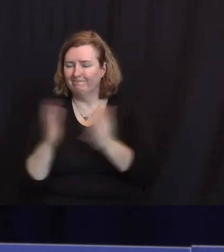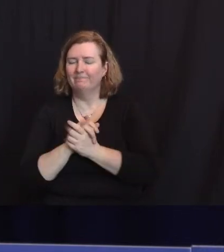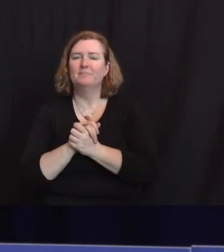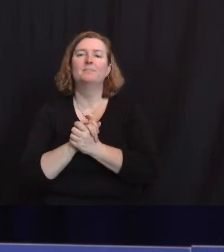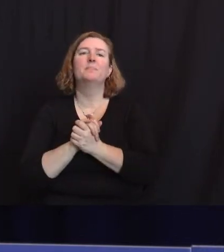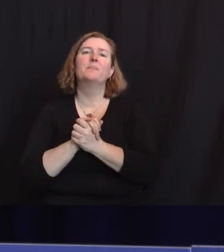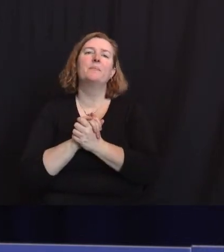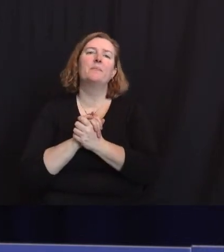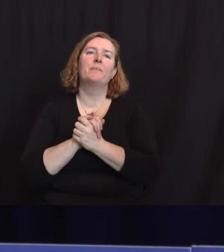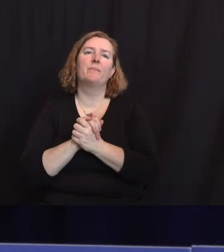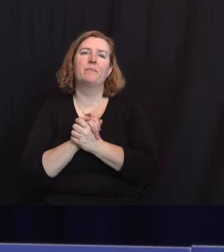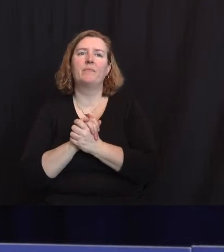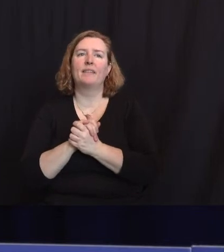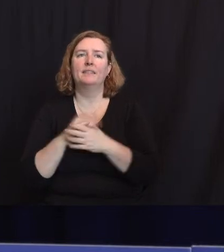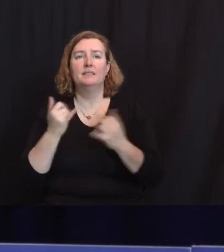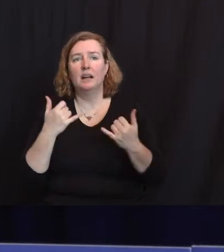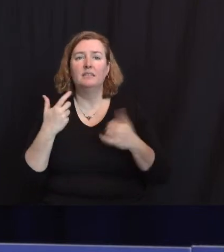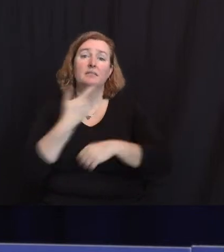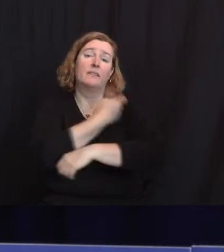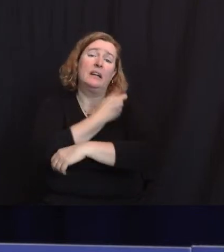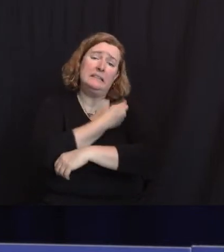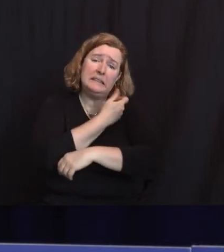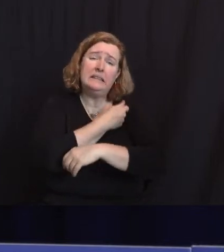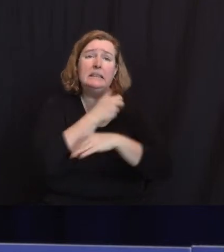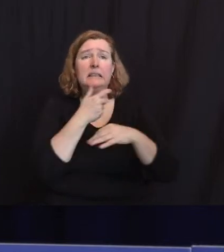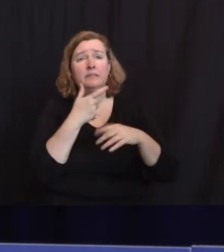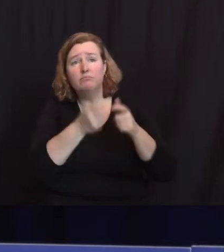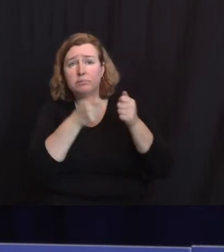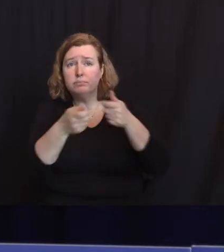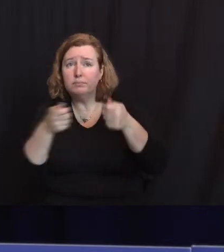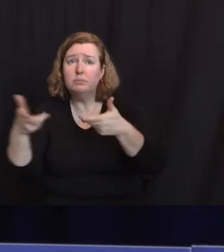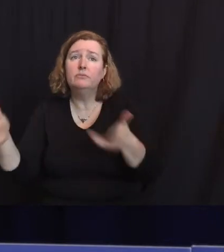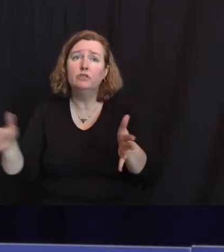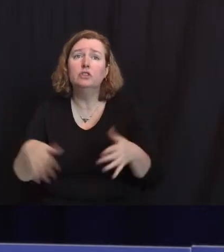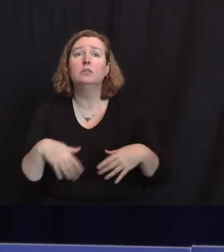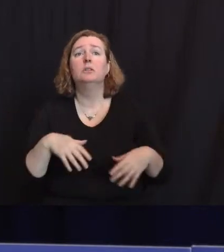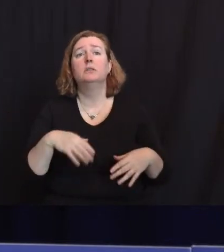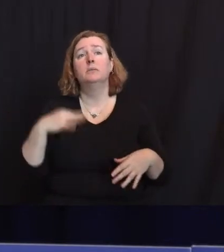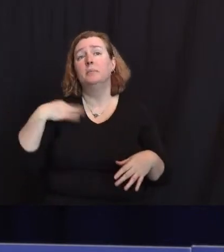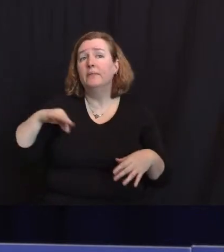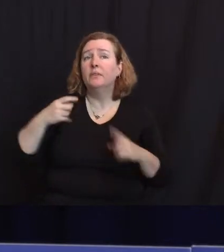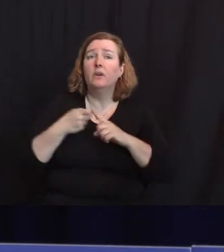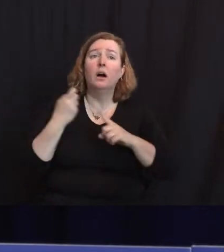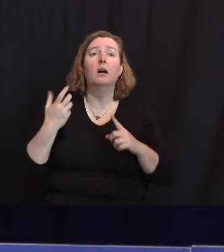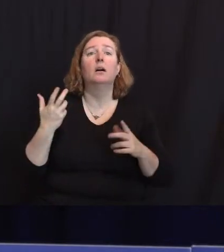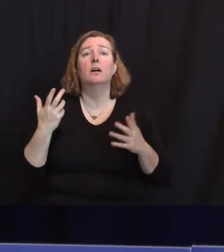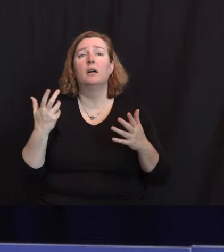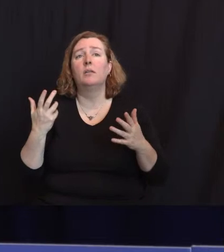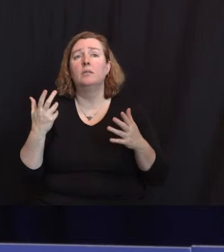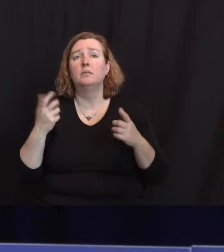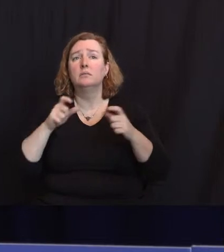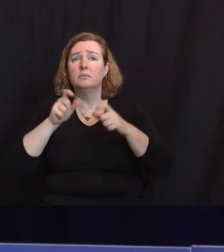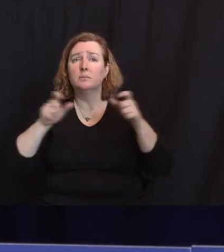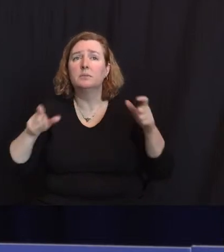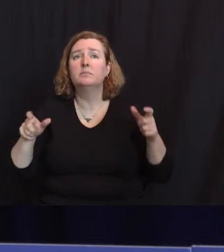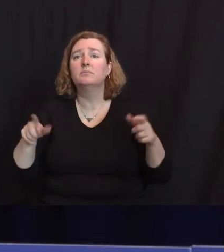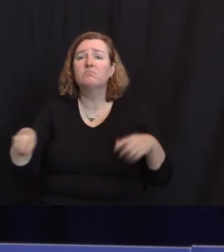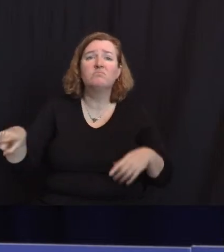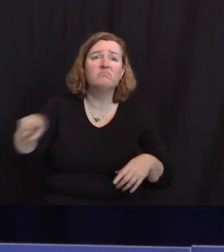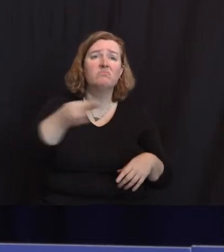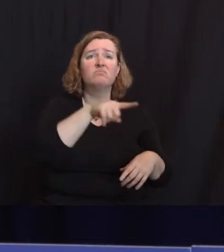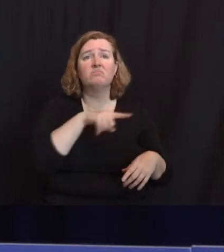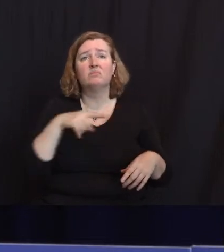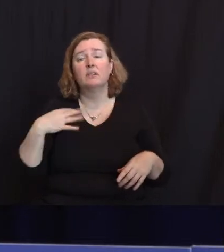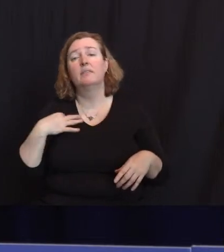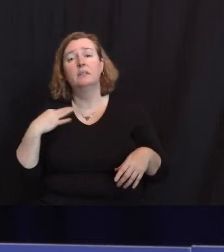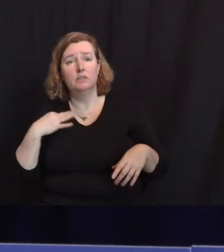out our vaccination effort, New Jersey has benefited significantly from the giving spirit of residents through